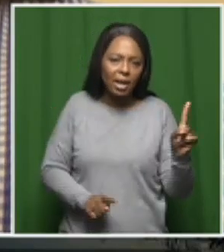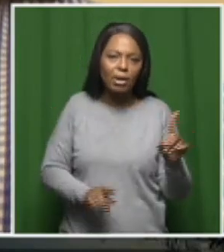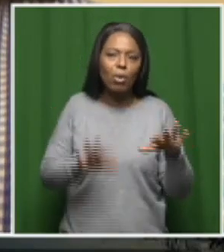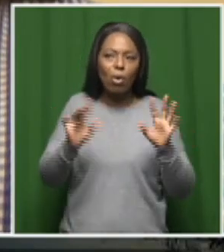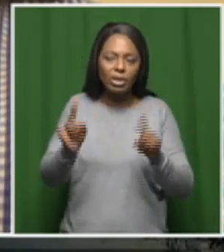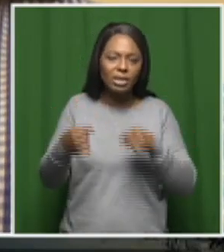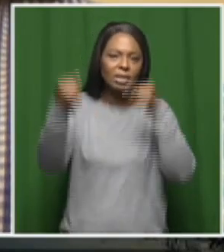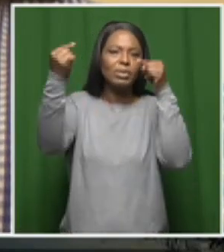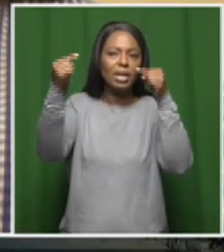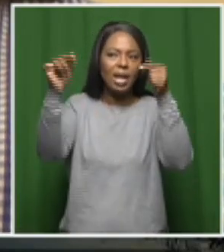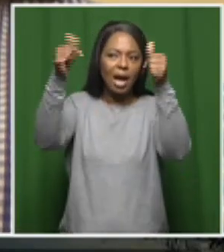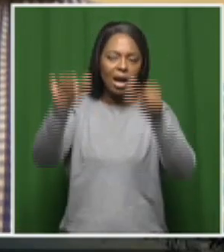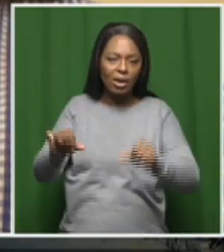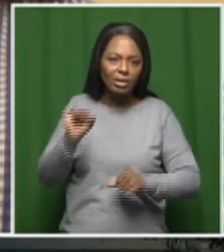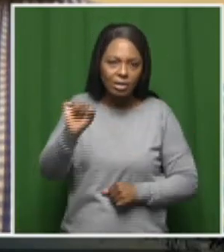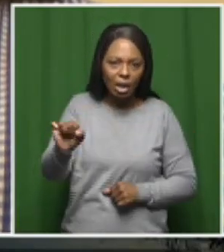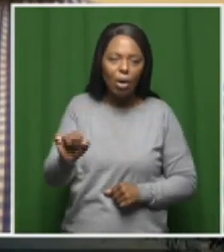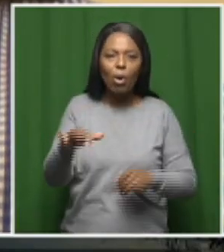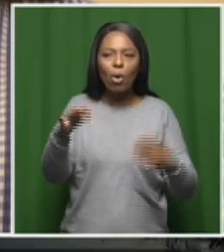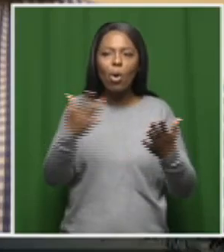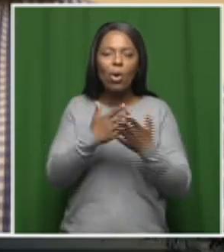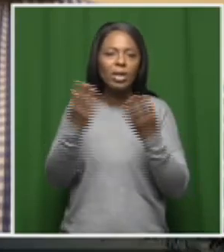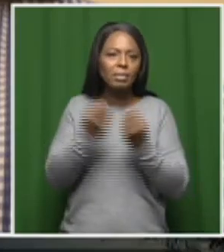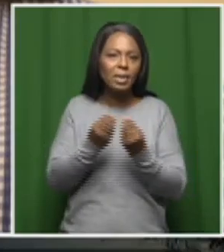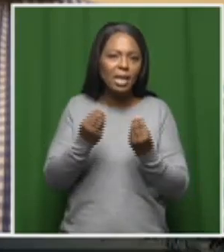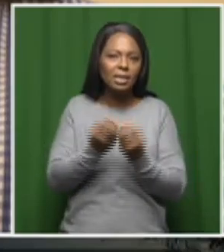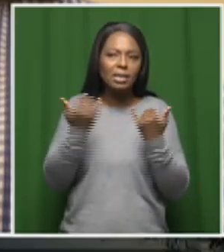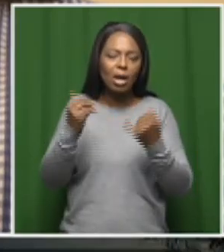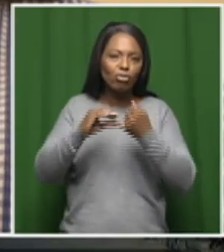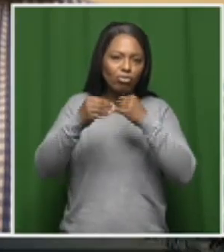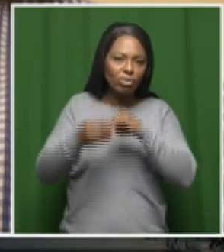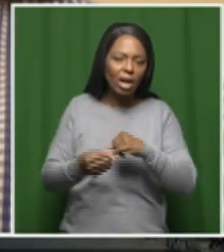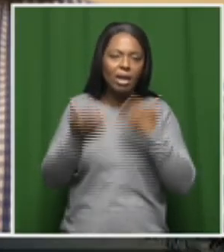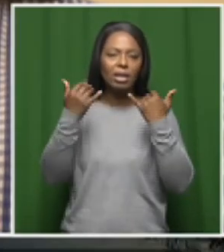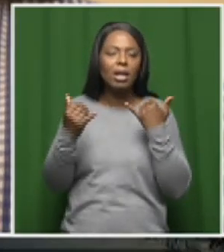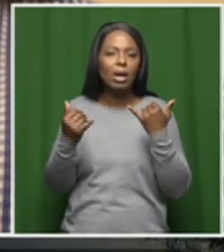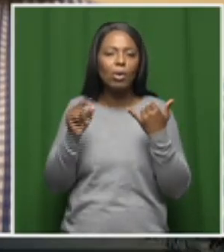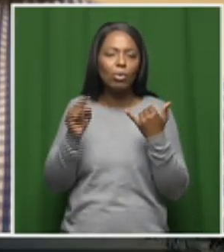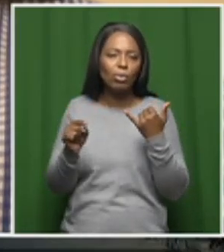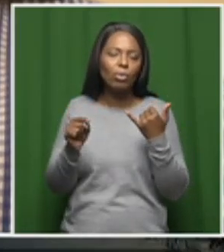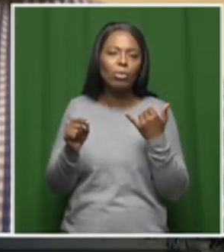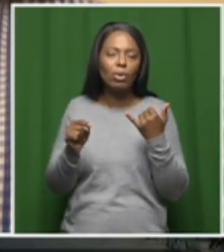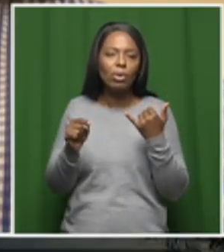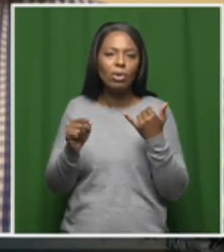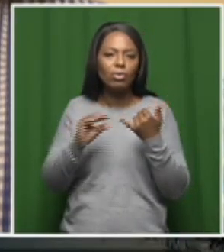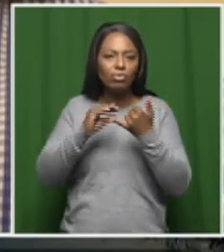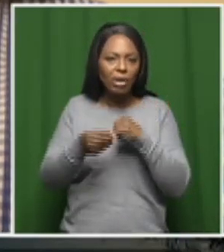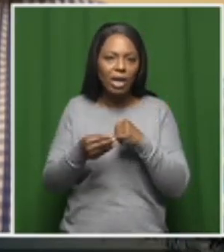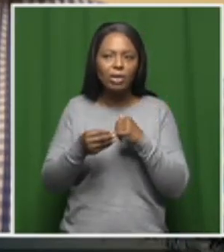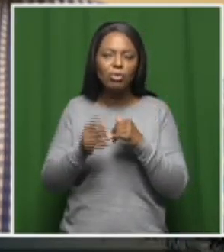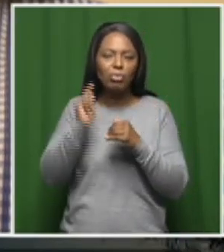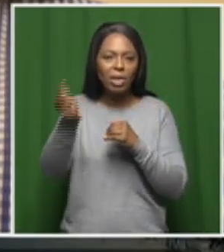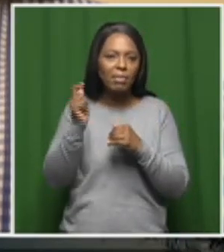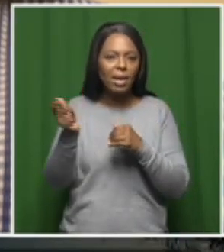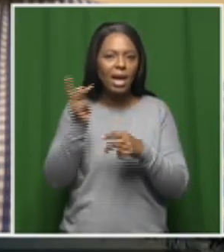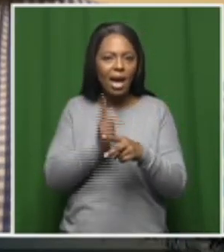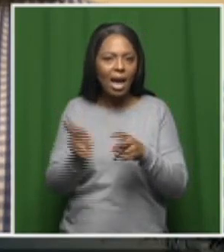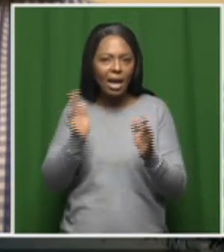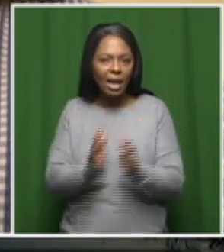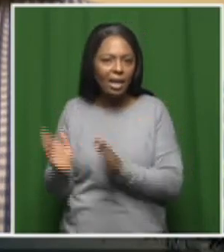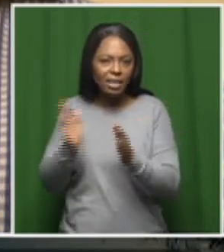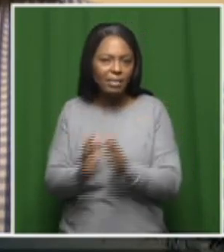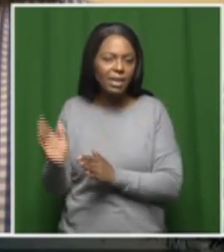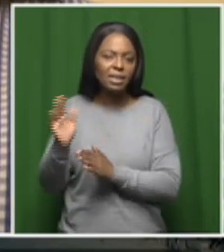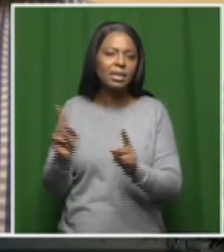their accounts, or, there have been things where they've been trying to, I suppose, try to enter payment arrangements, but